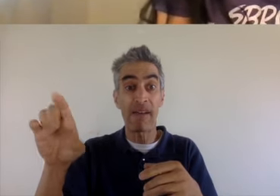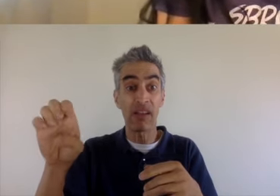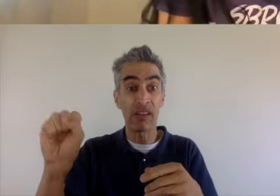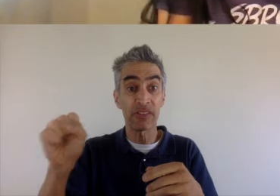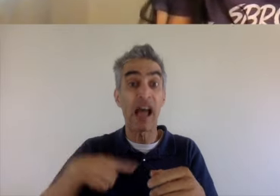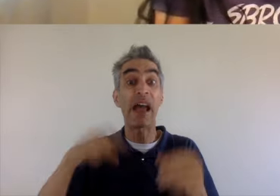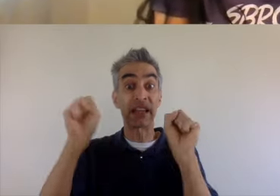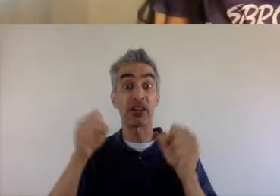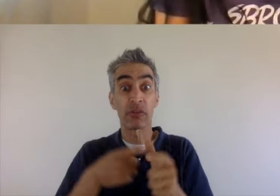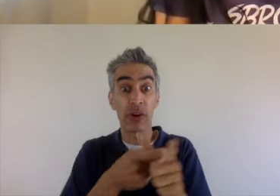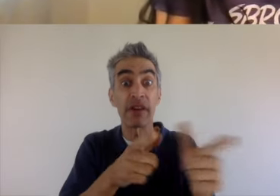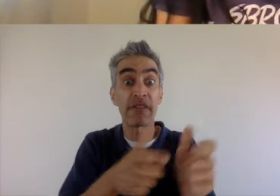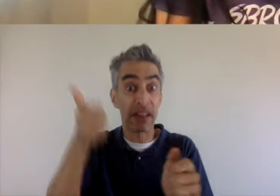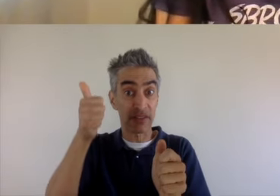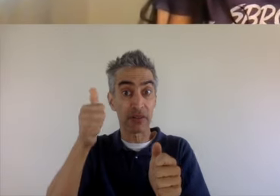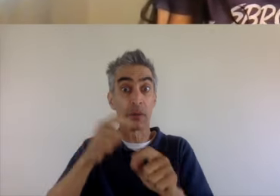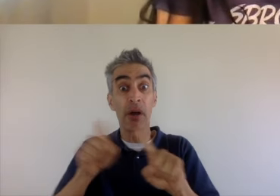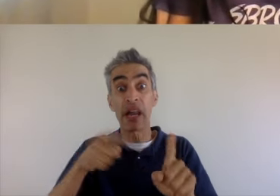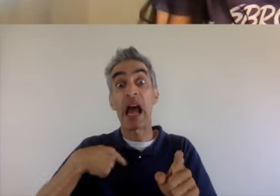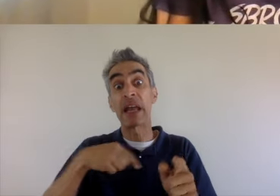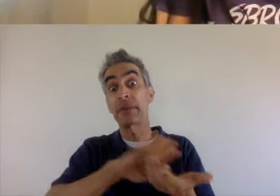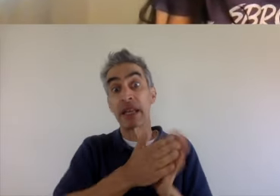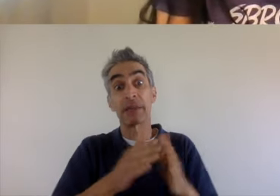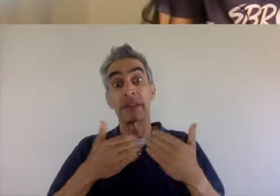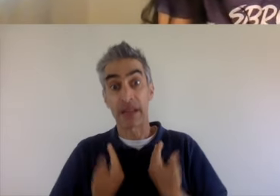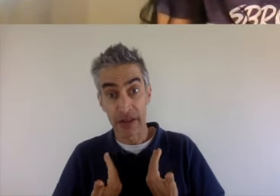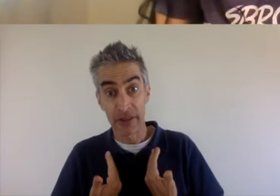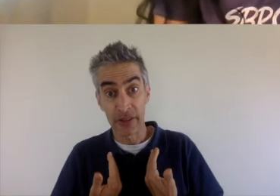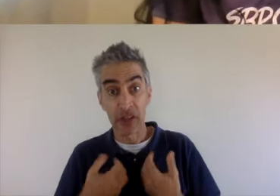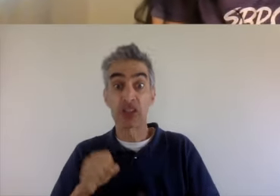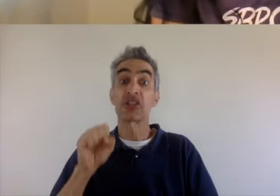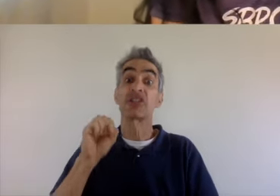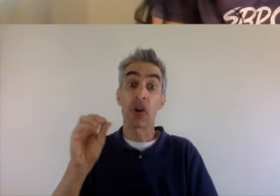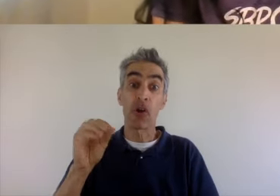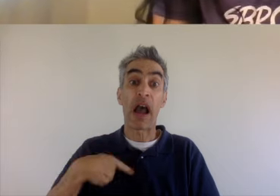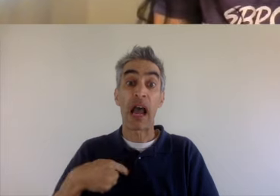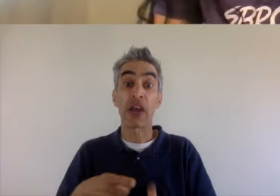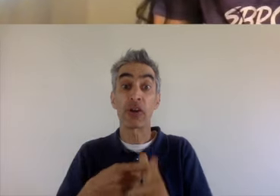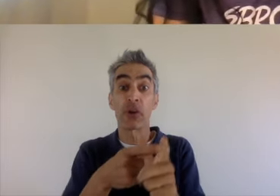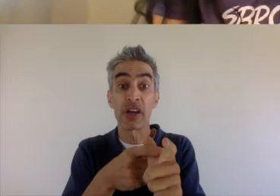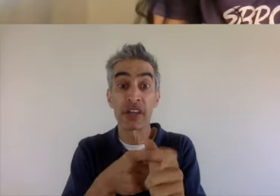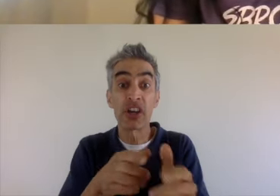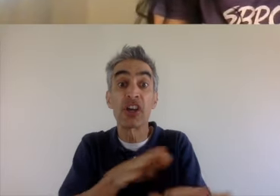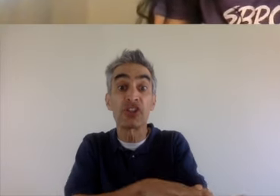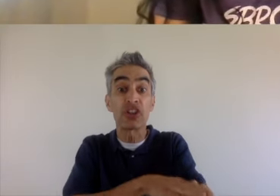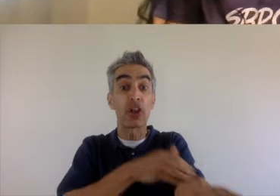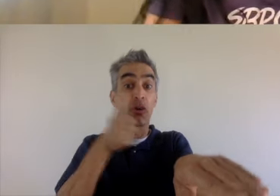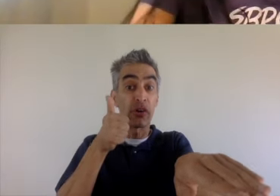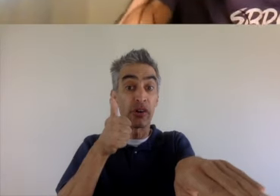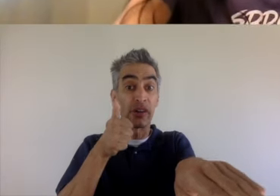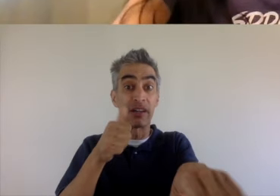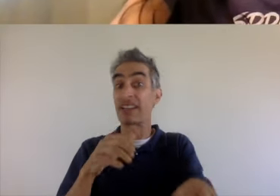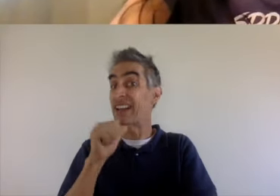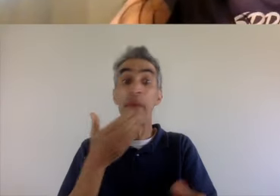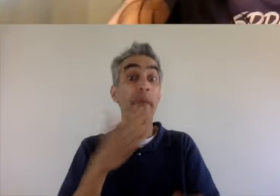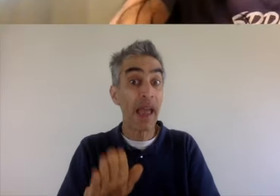the last 6 miles I was gonna be able to really like kick it into high gear and hit some super fast paces, but